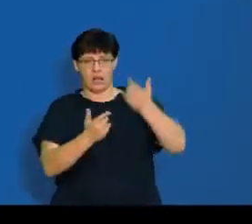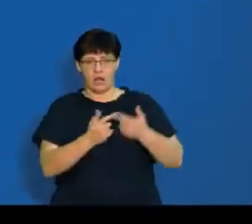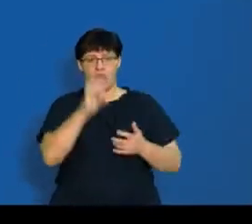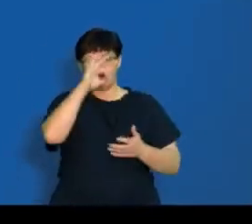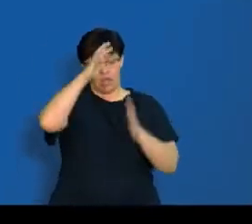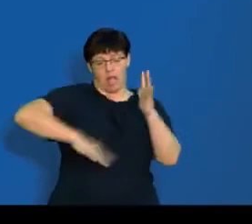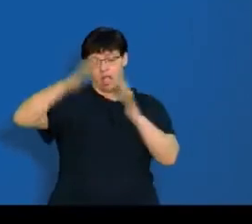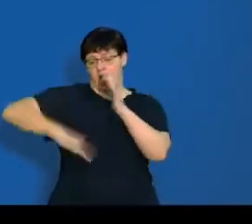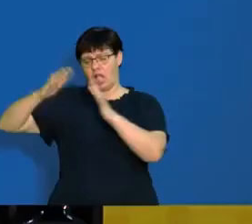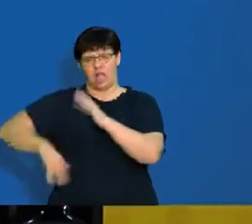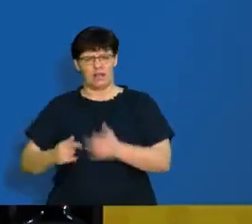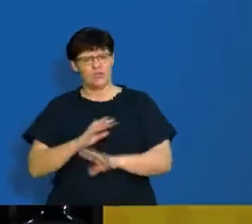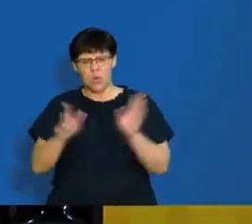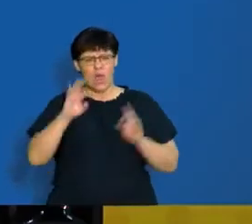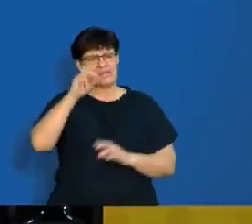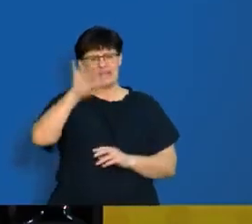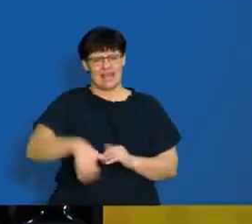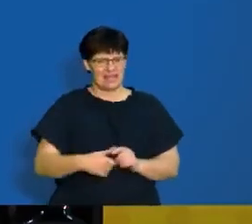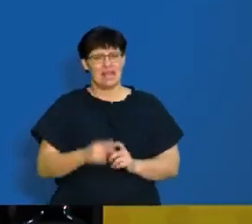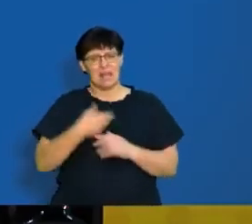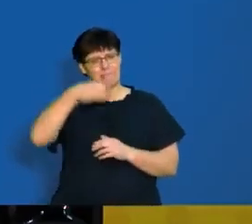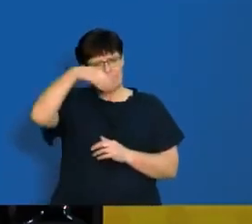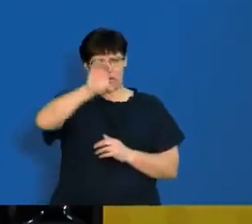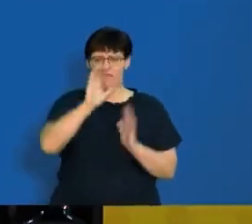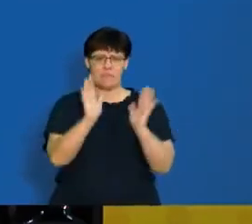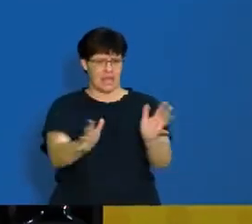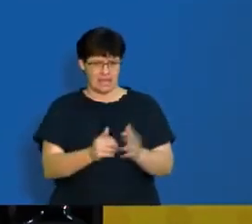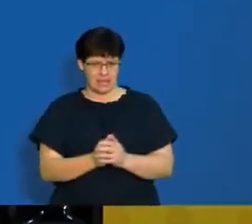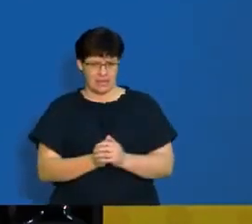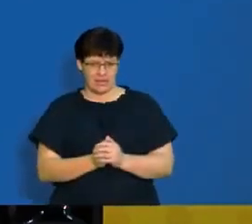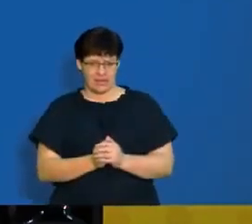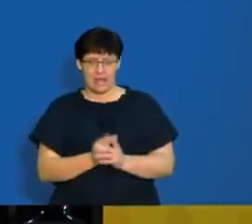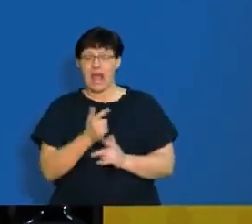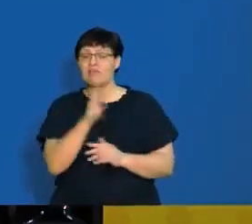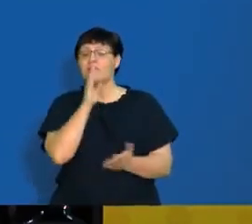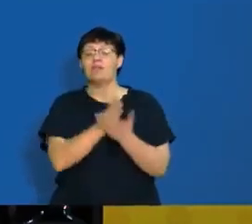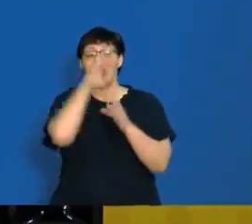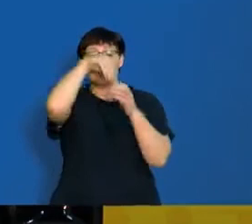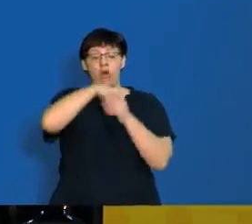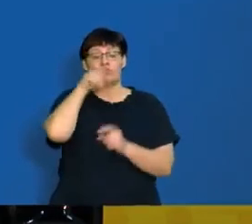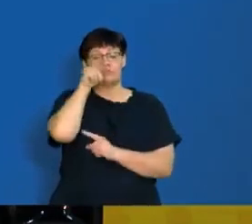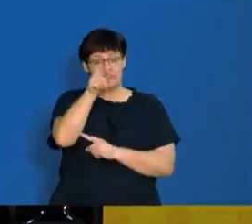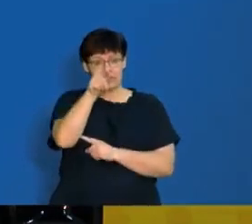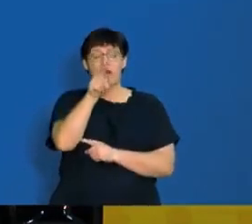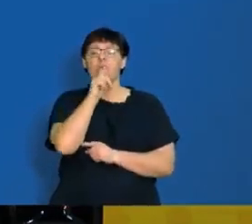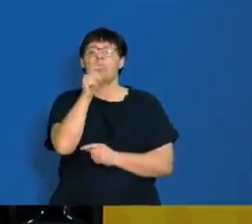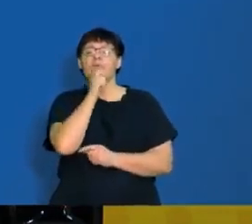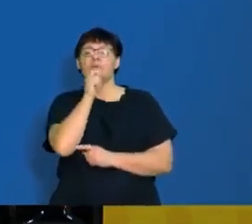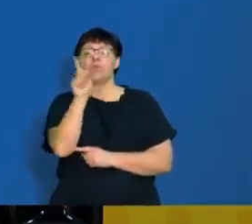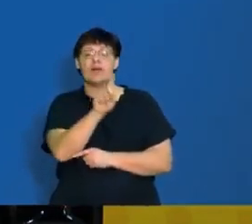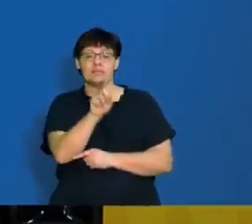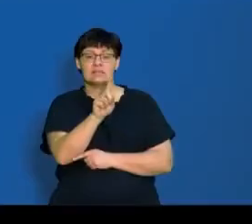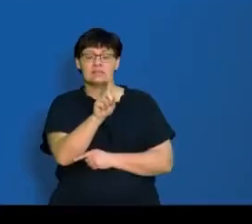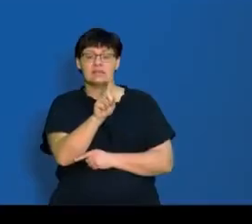pages. This is not an essay. This is a paragraph. And please make sure that in your paragraph itself, you use